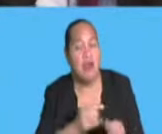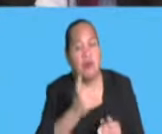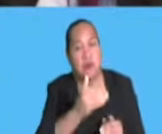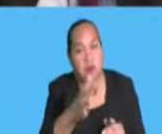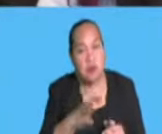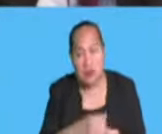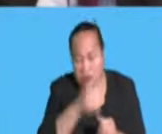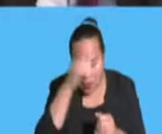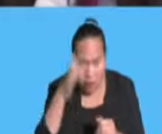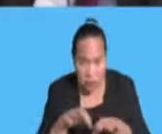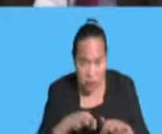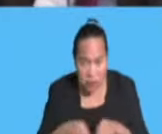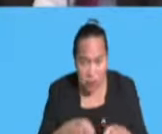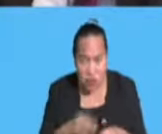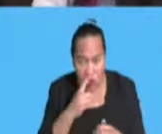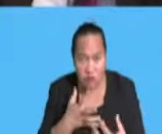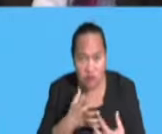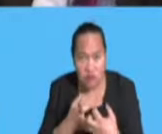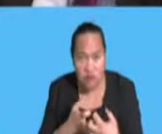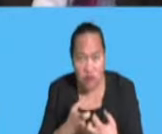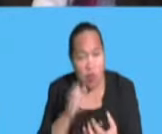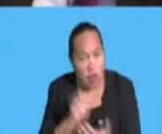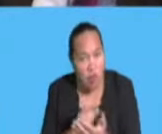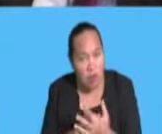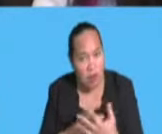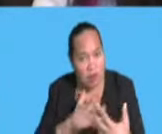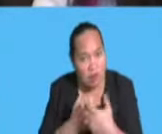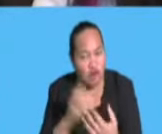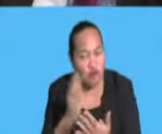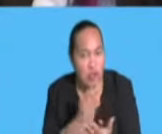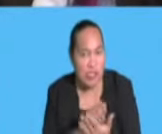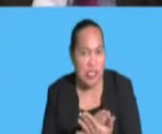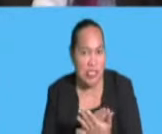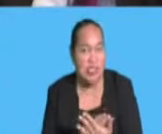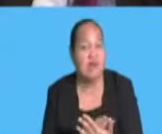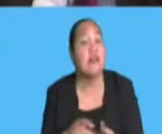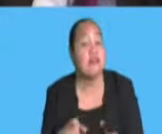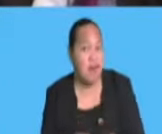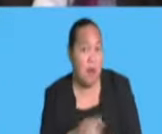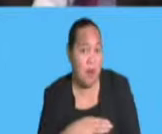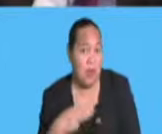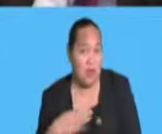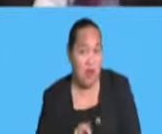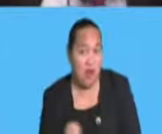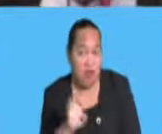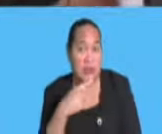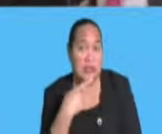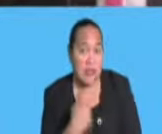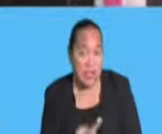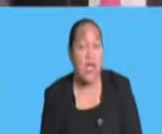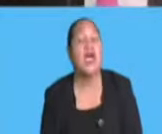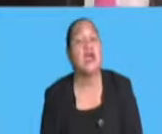globally aligned, and policies for all Fijians. Mr. Speaker says, as outlined by the Honourable Minister for Economy, the Fiji